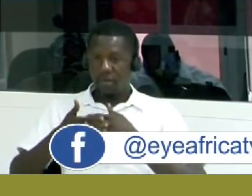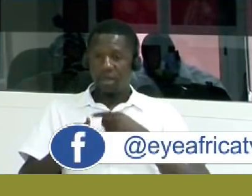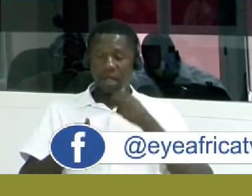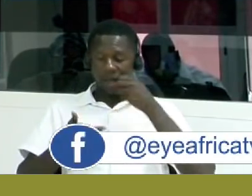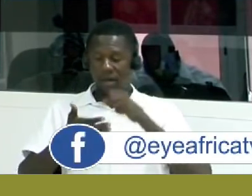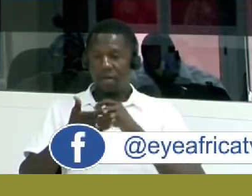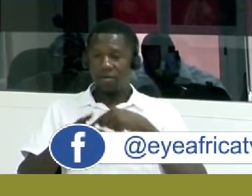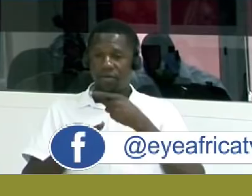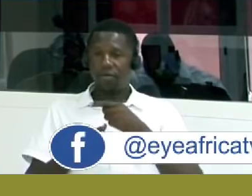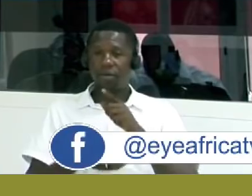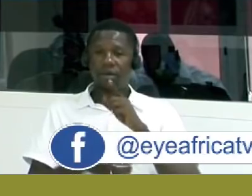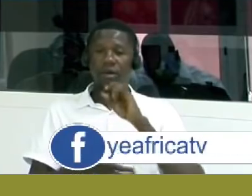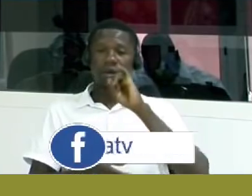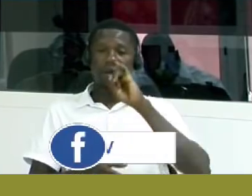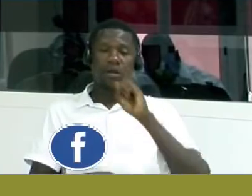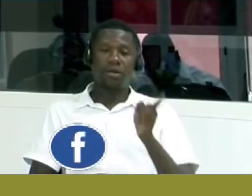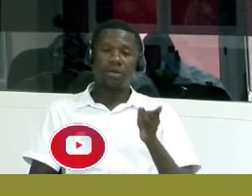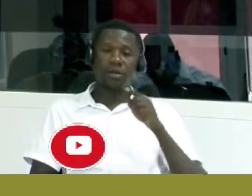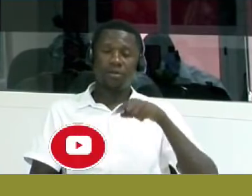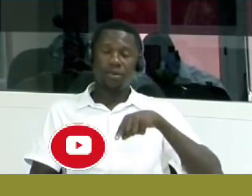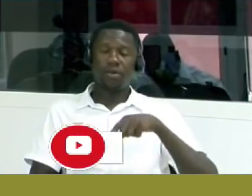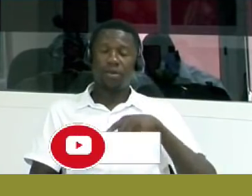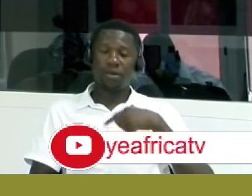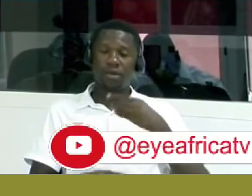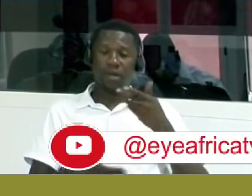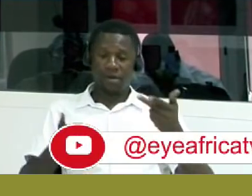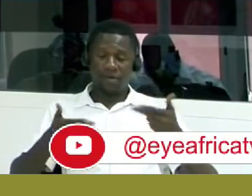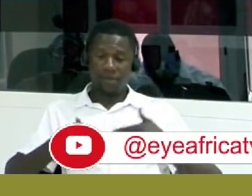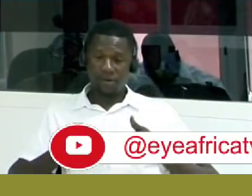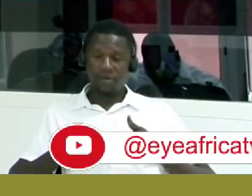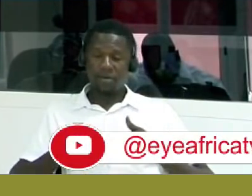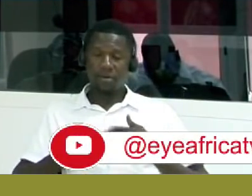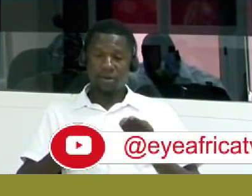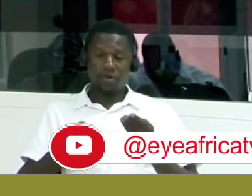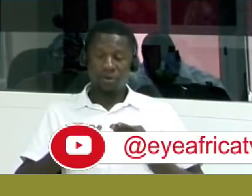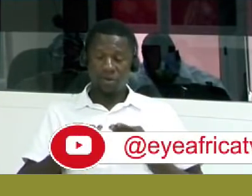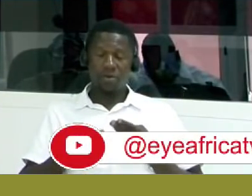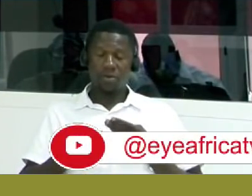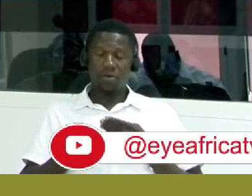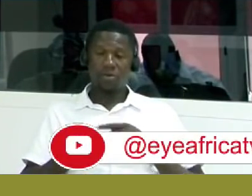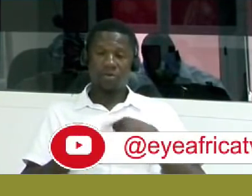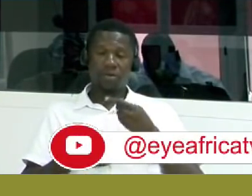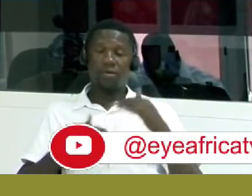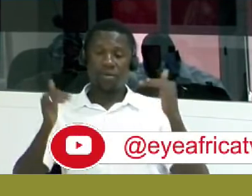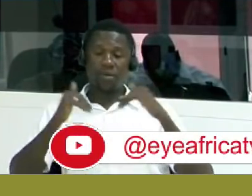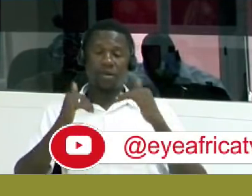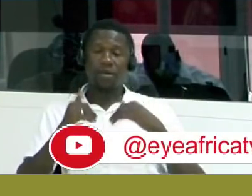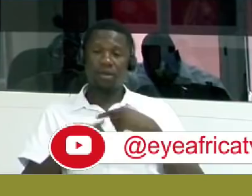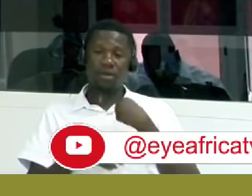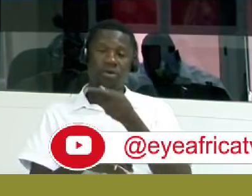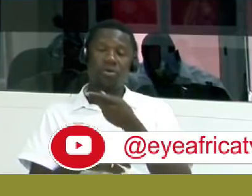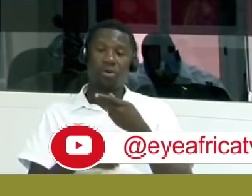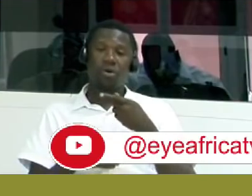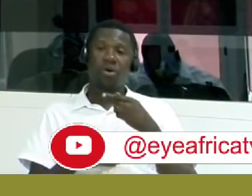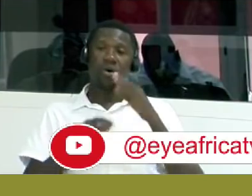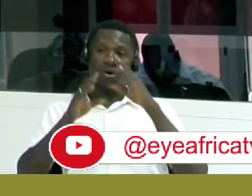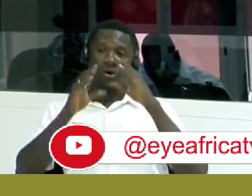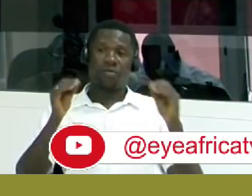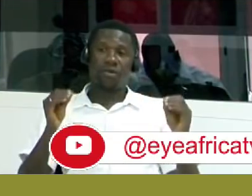inviting the students union to a meeting at your office. That was the one for which I left for the